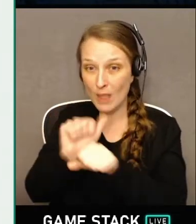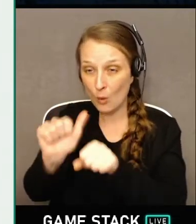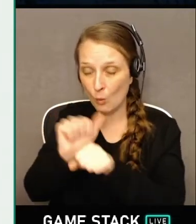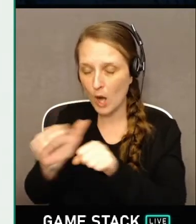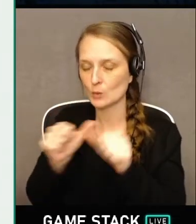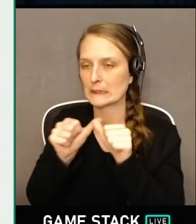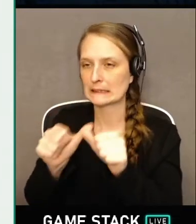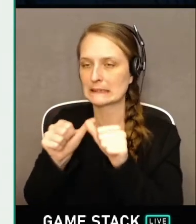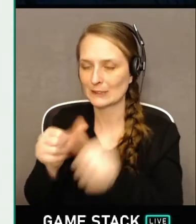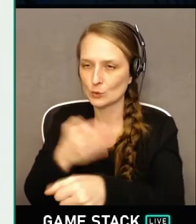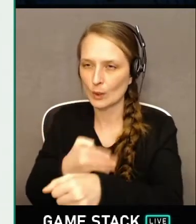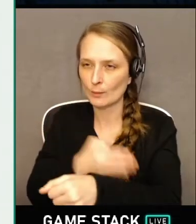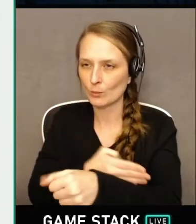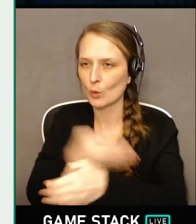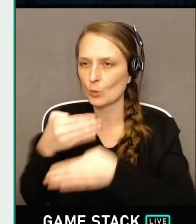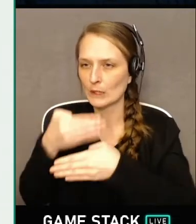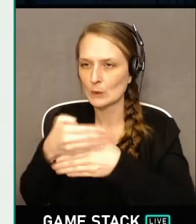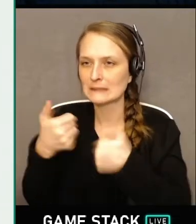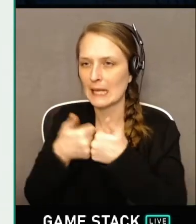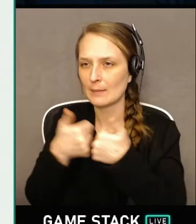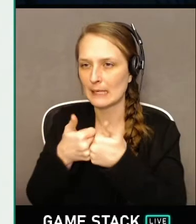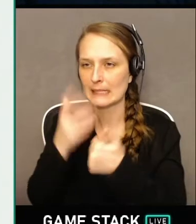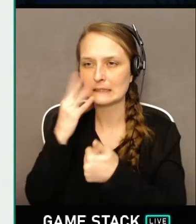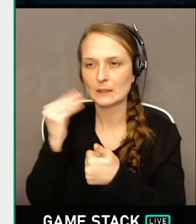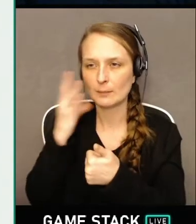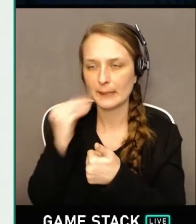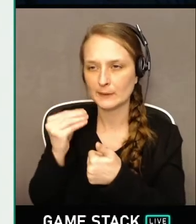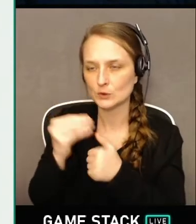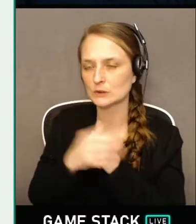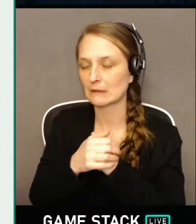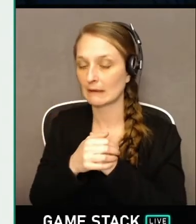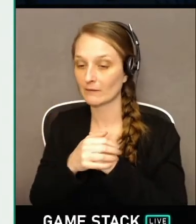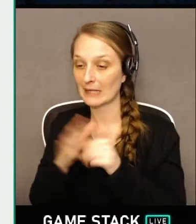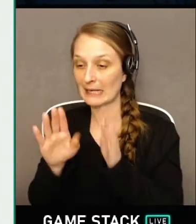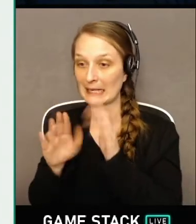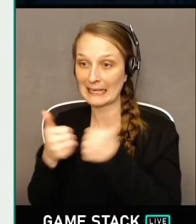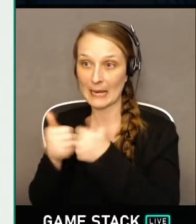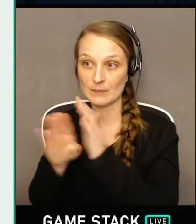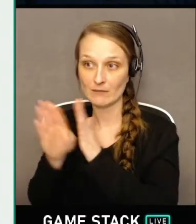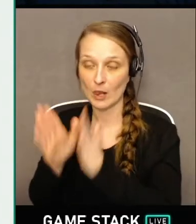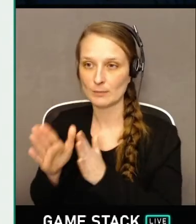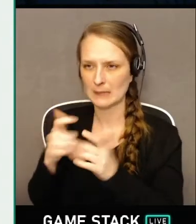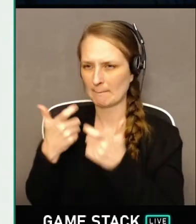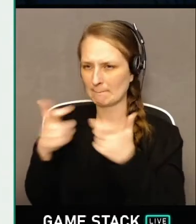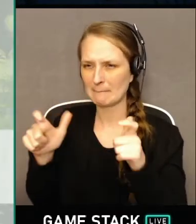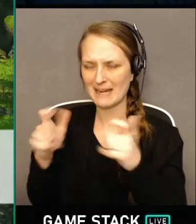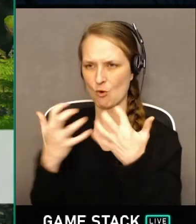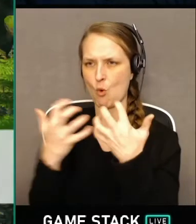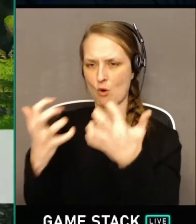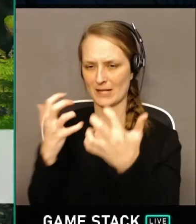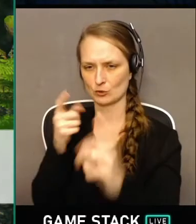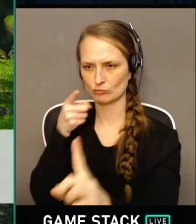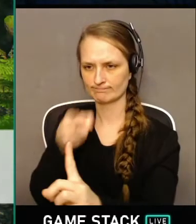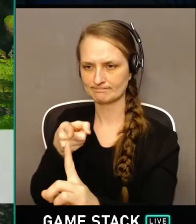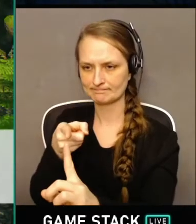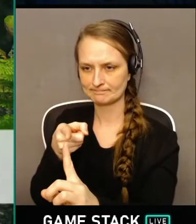to improve Windows gaming experience, giving game developers a huge audience to target.